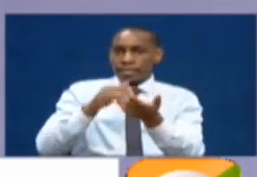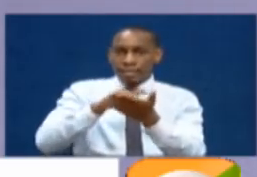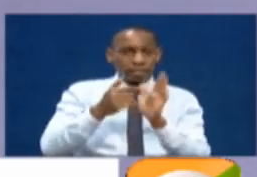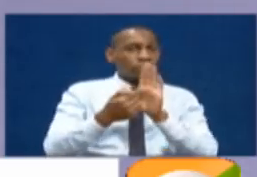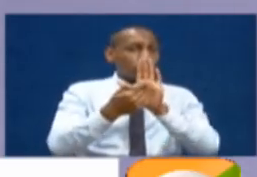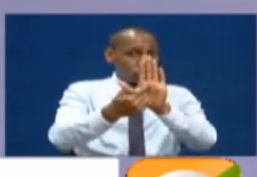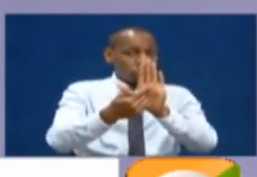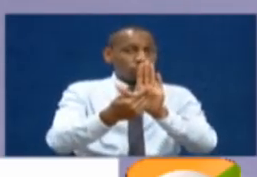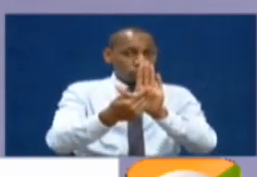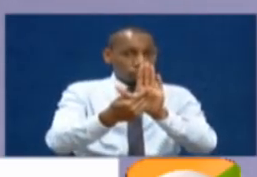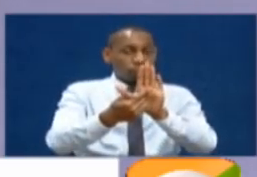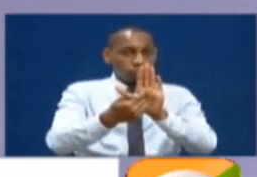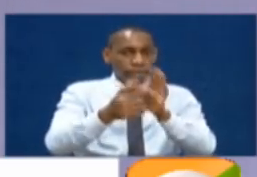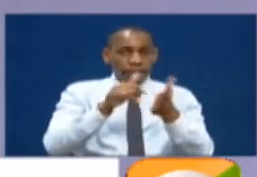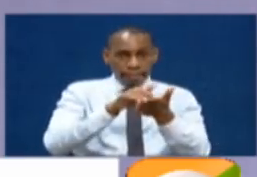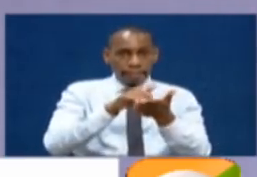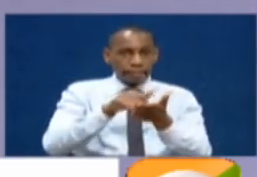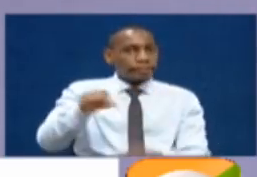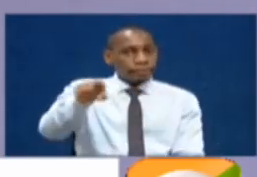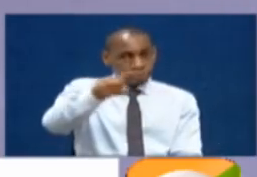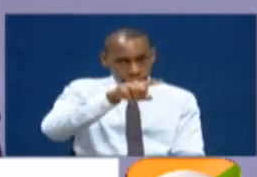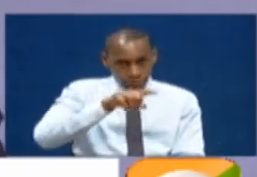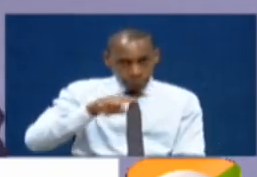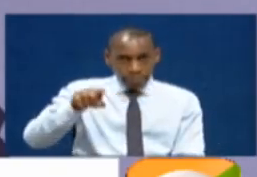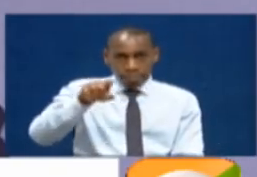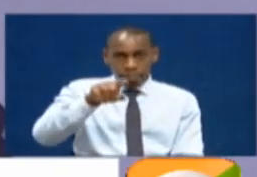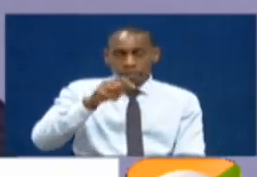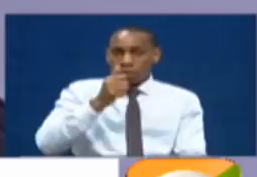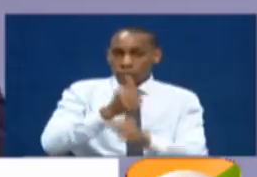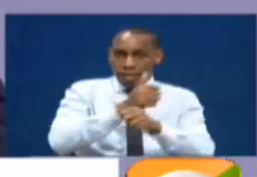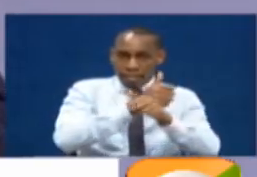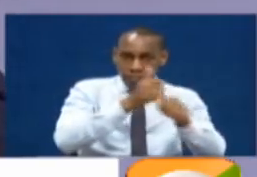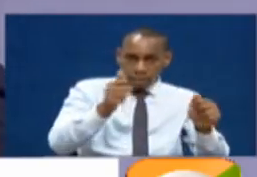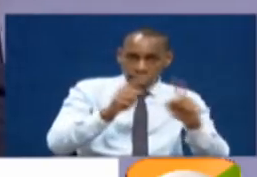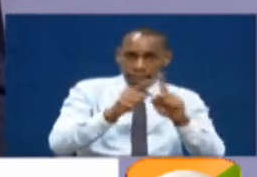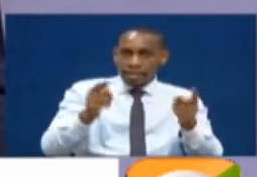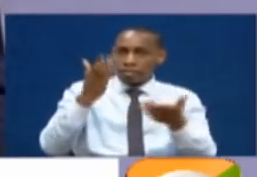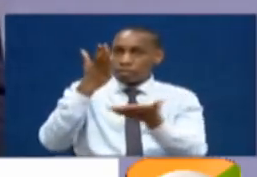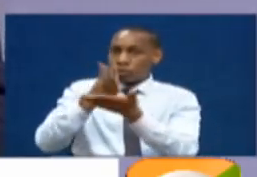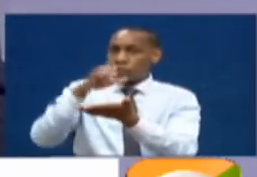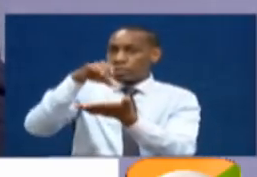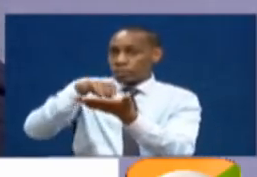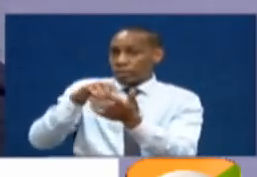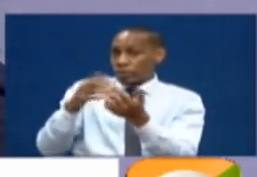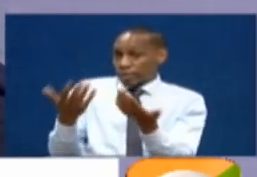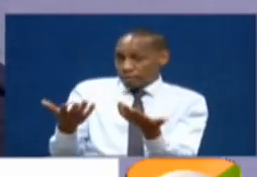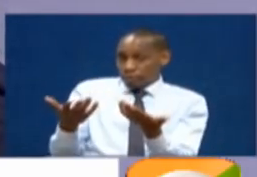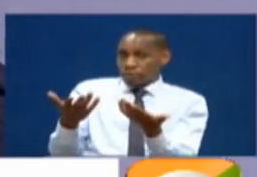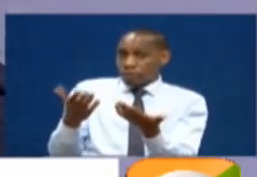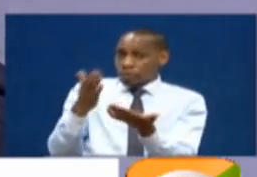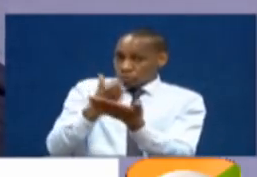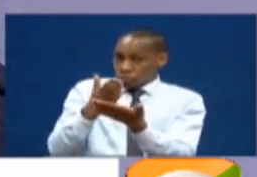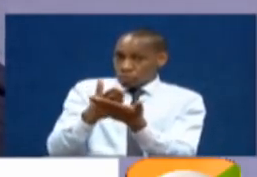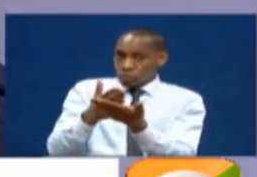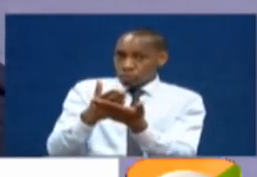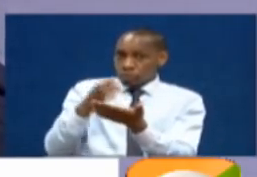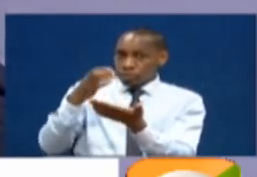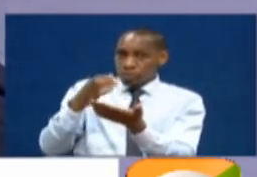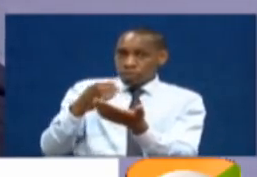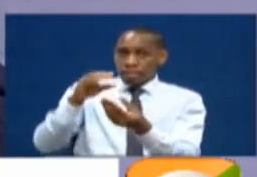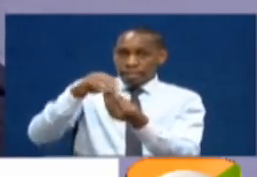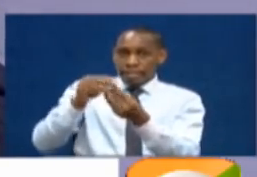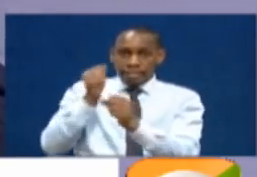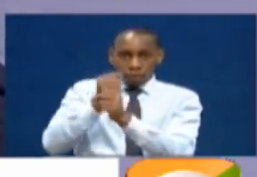impression that we are doing well. But in reality, where it matters, creation of